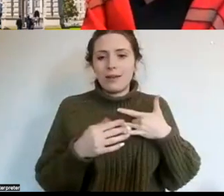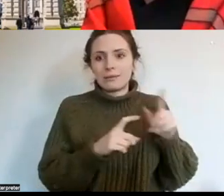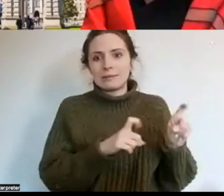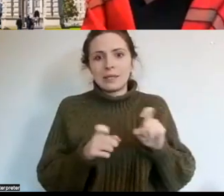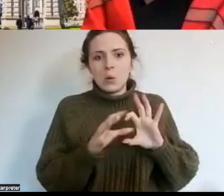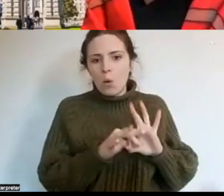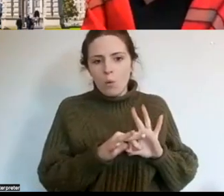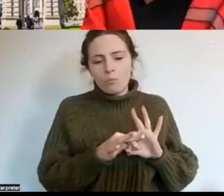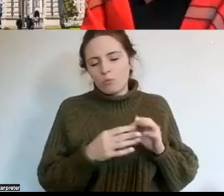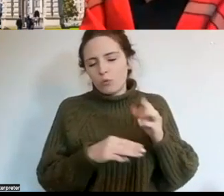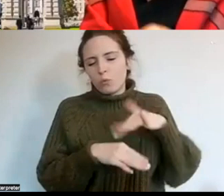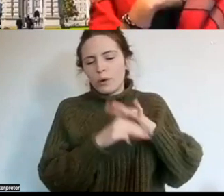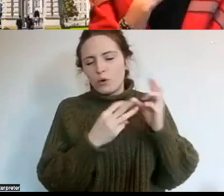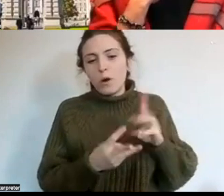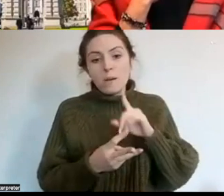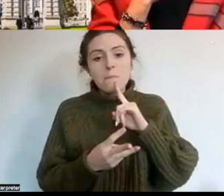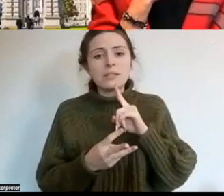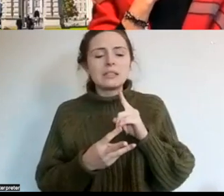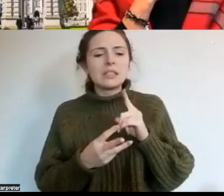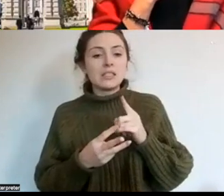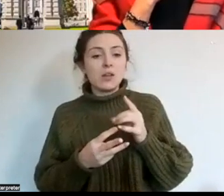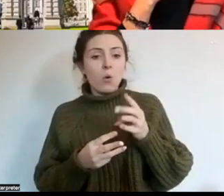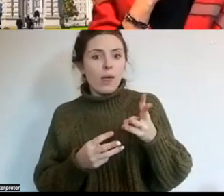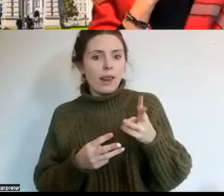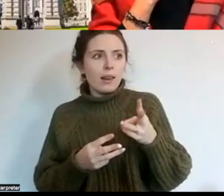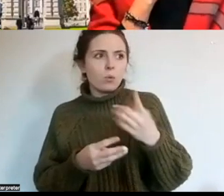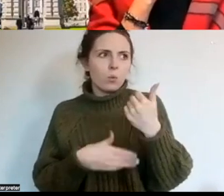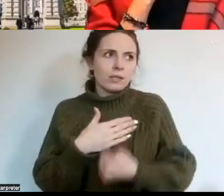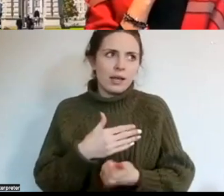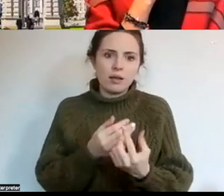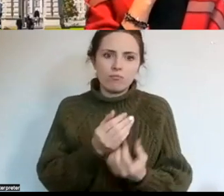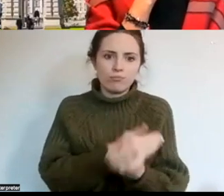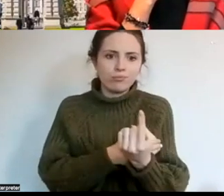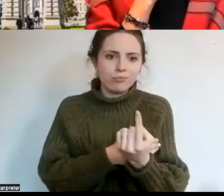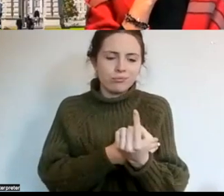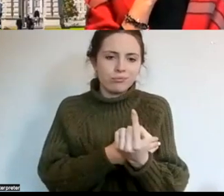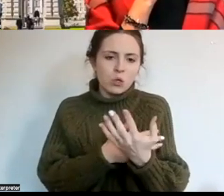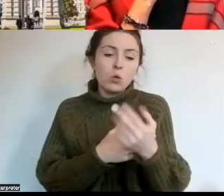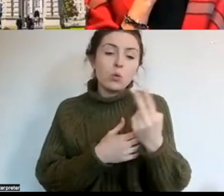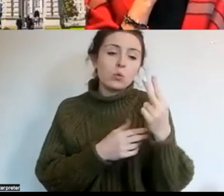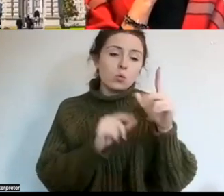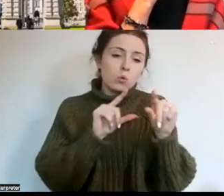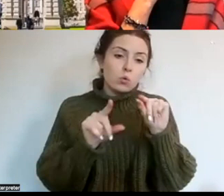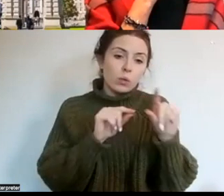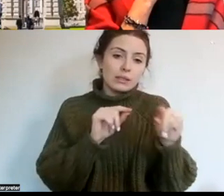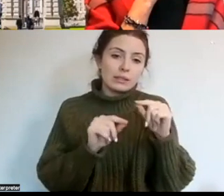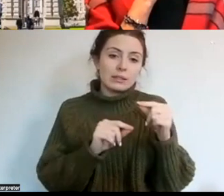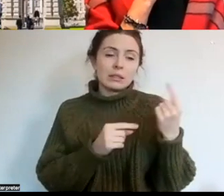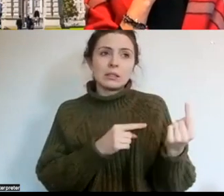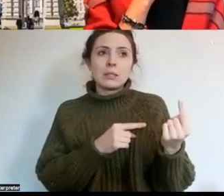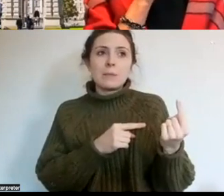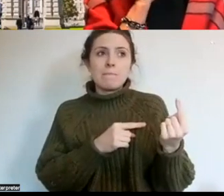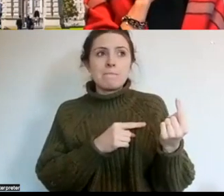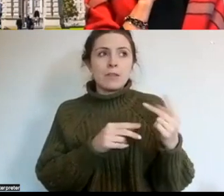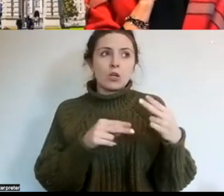it is something that comes up. And I think we have two choices here. We can see this in a conflictual way, that sort of nursing homes